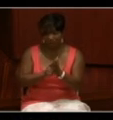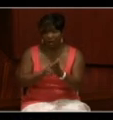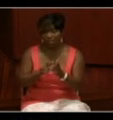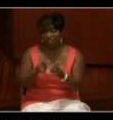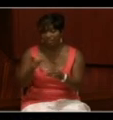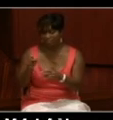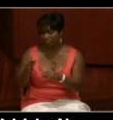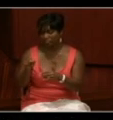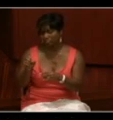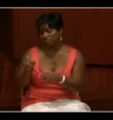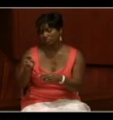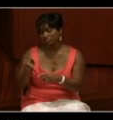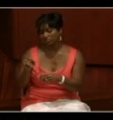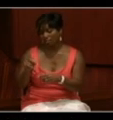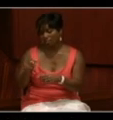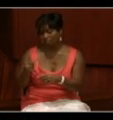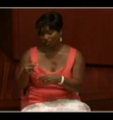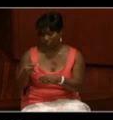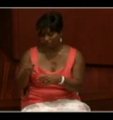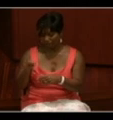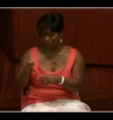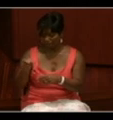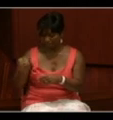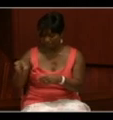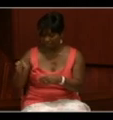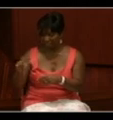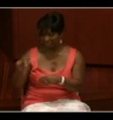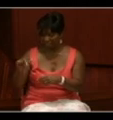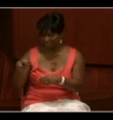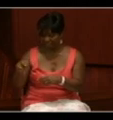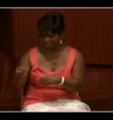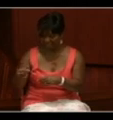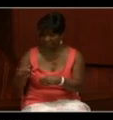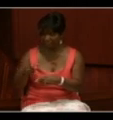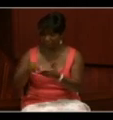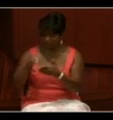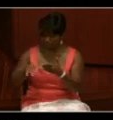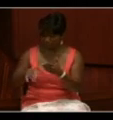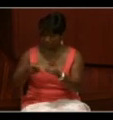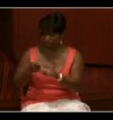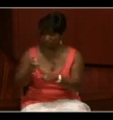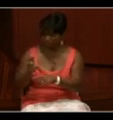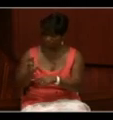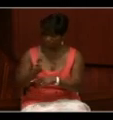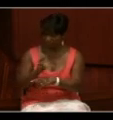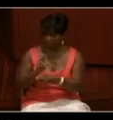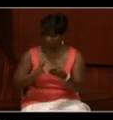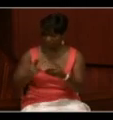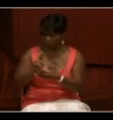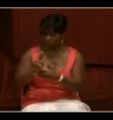Song Meiling, came to the U.S. as students at Wesleyan University in